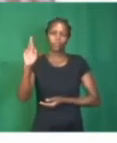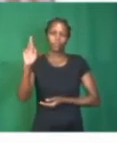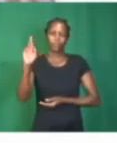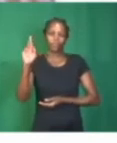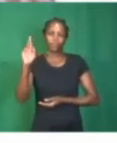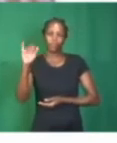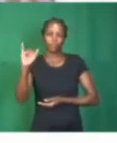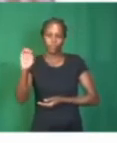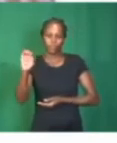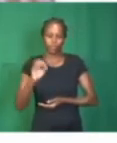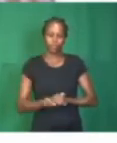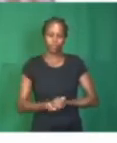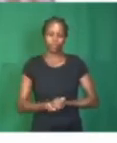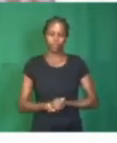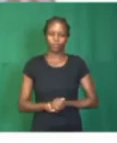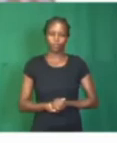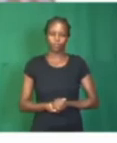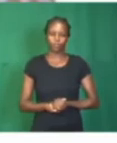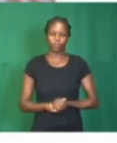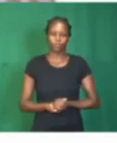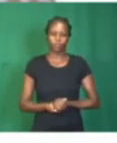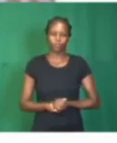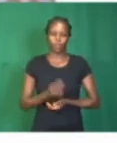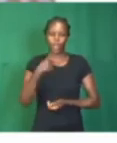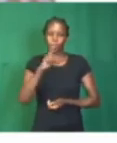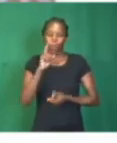on the diagram as to which part, which